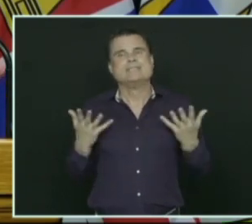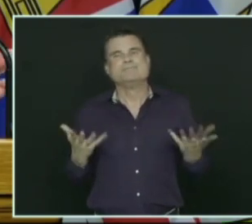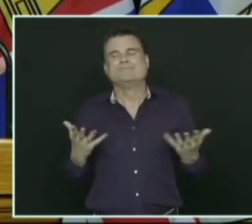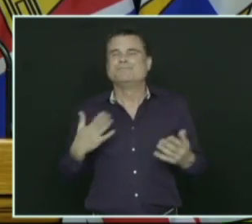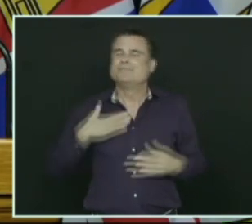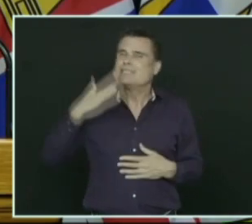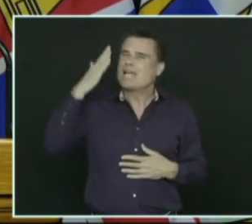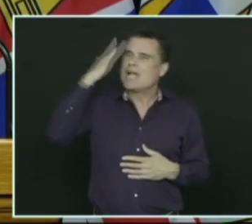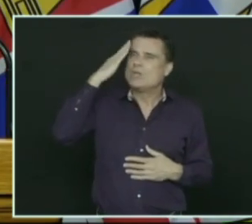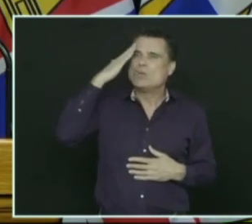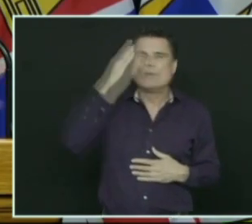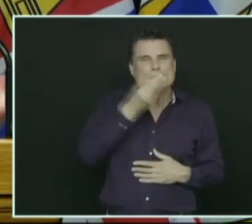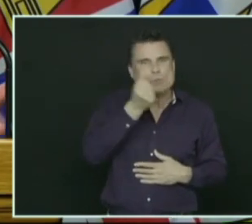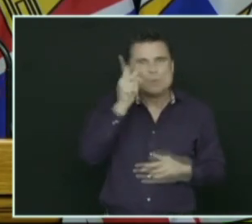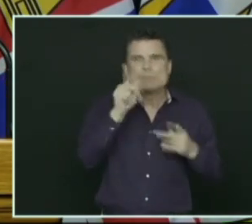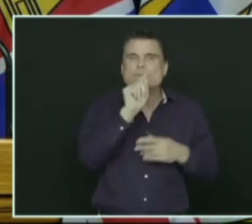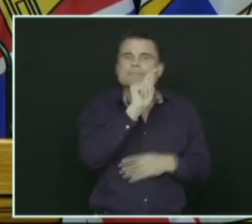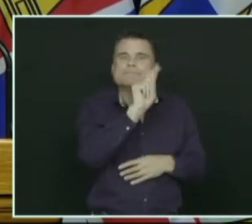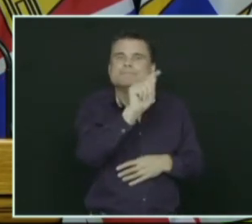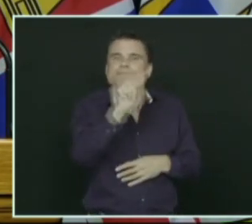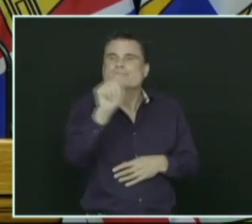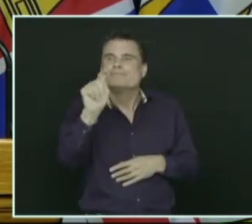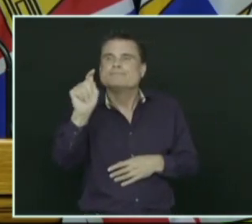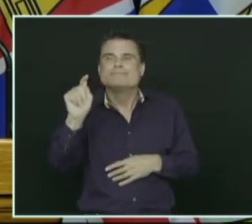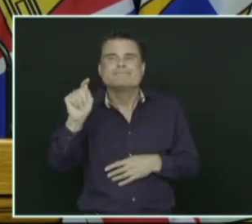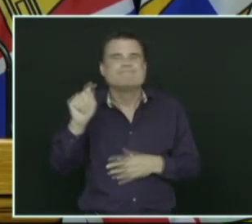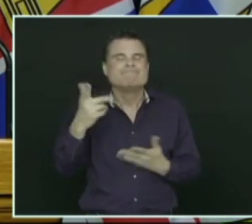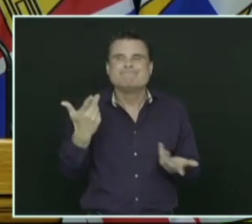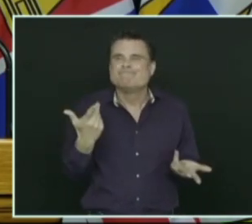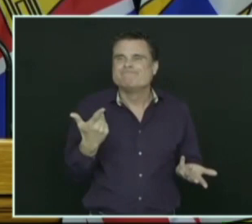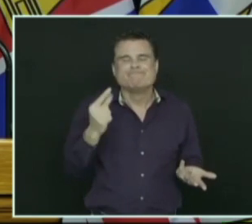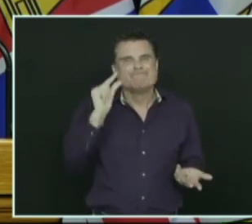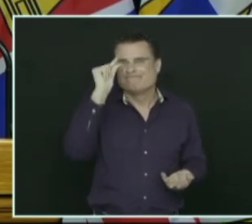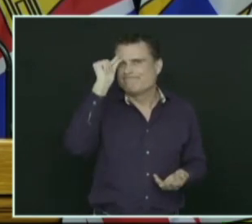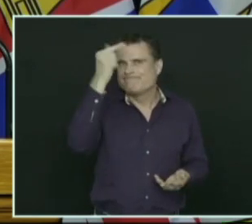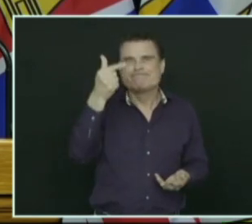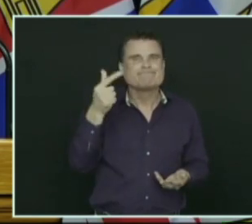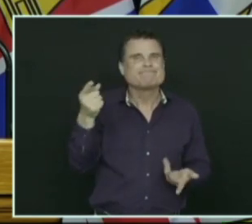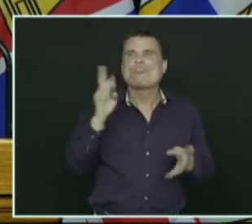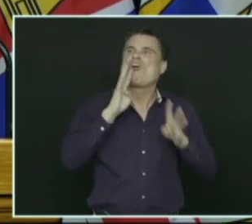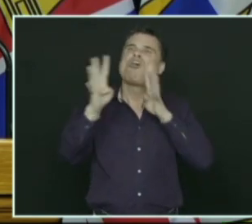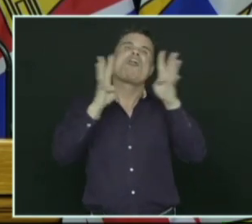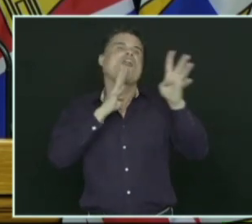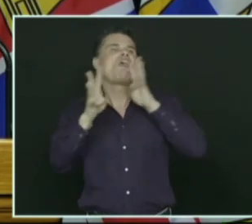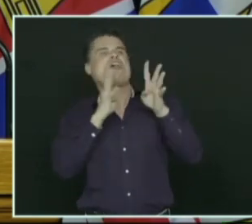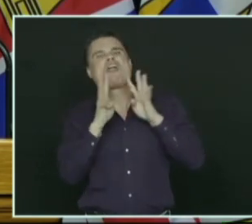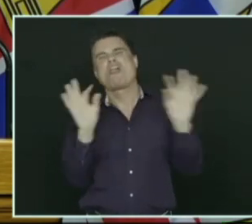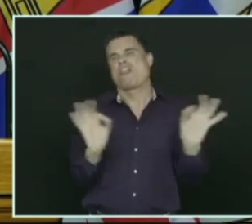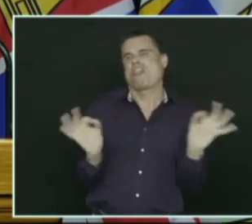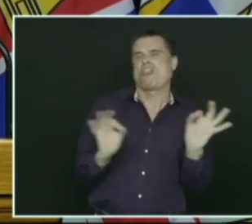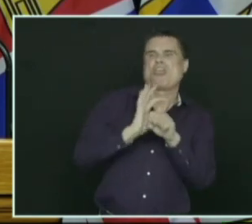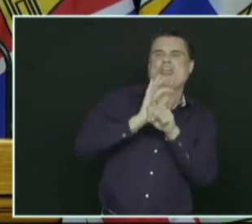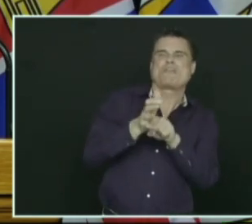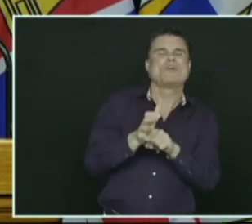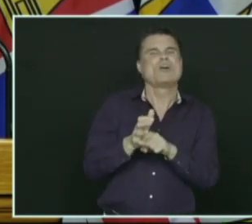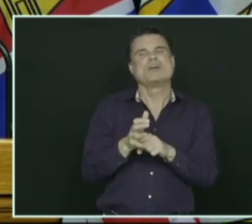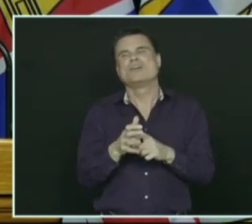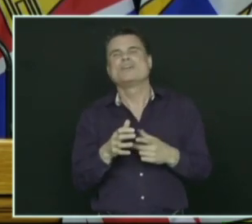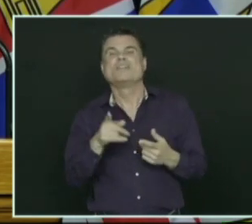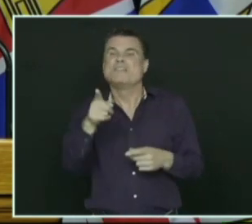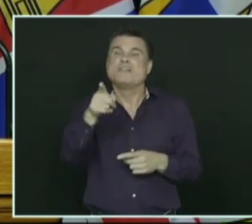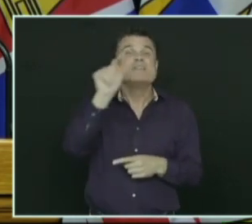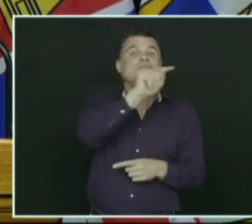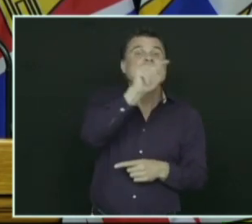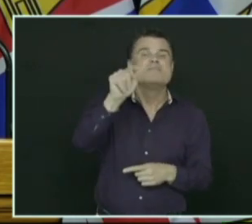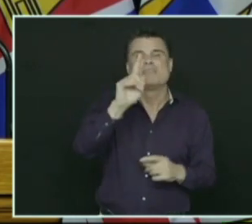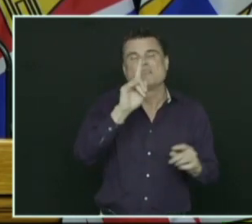with others. And quite frankly, when I go out and see the beach and when I go to the park on my runs, I see most people are doing the